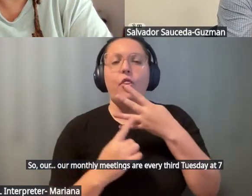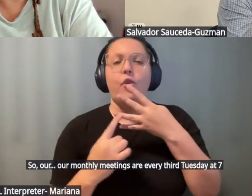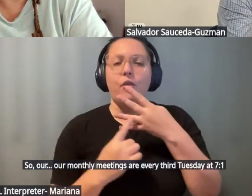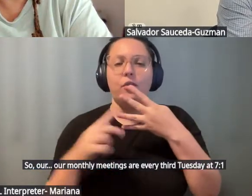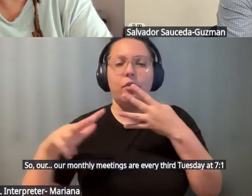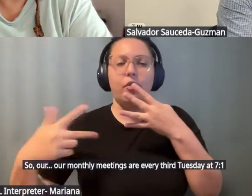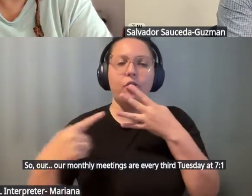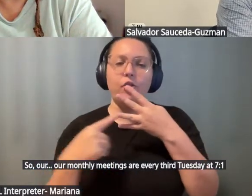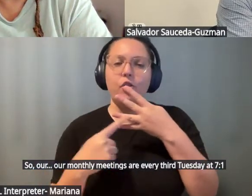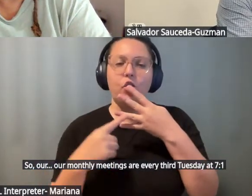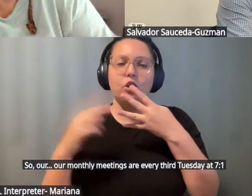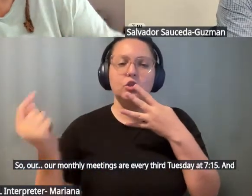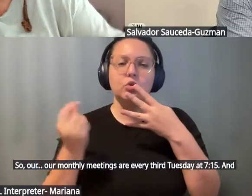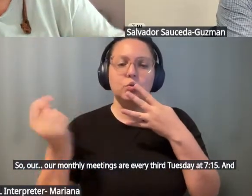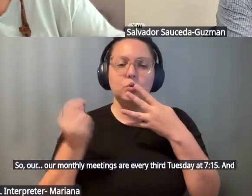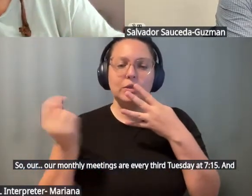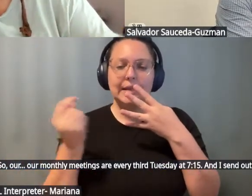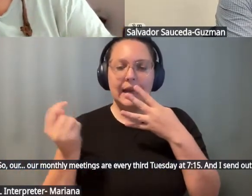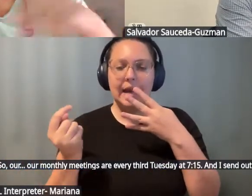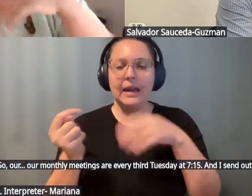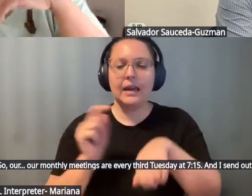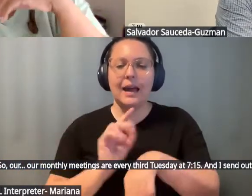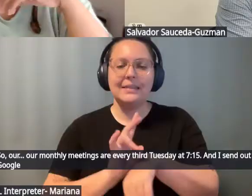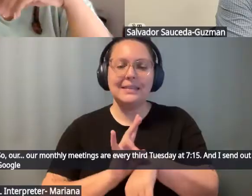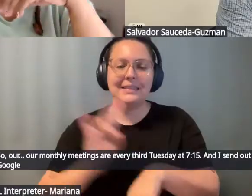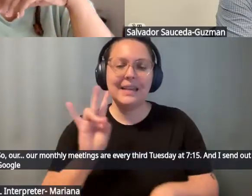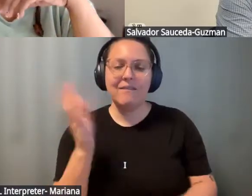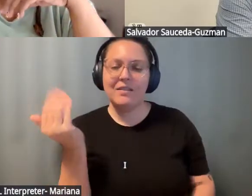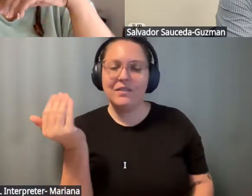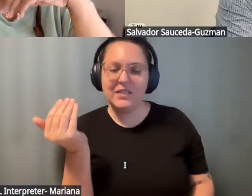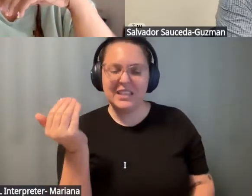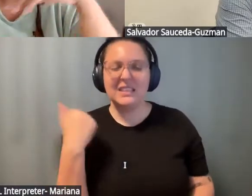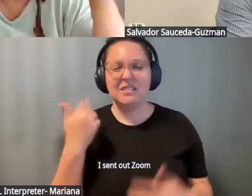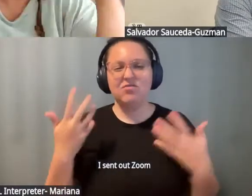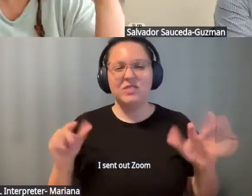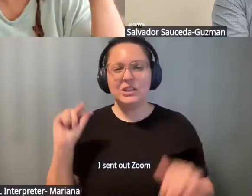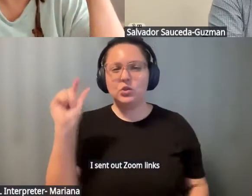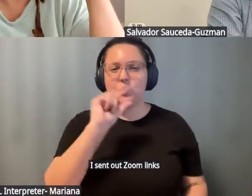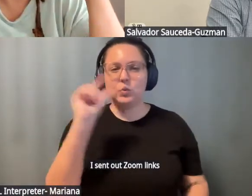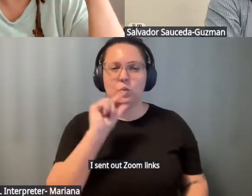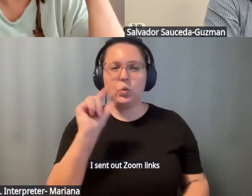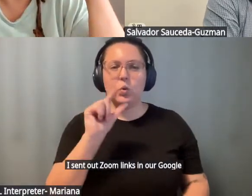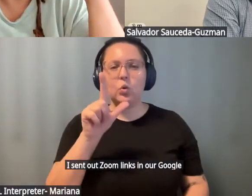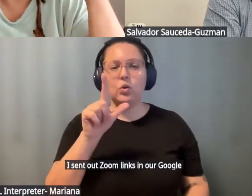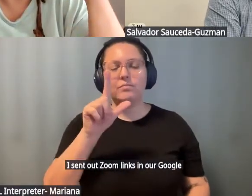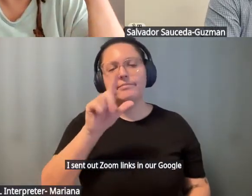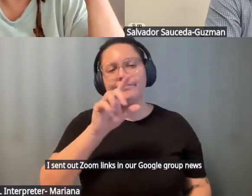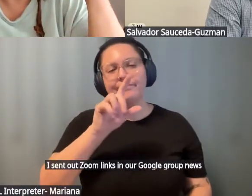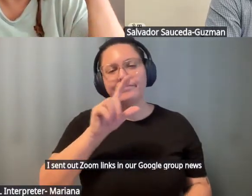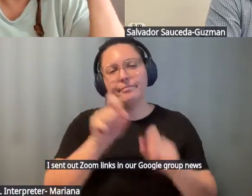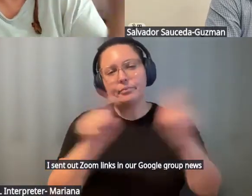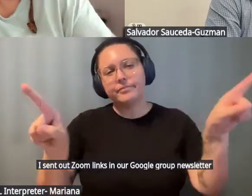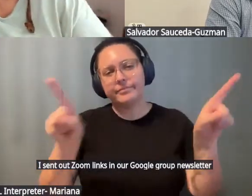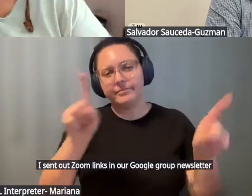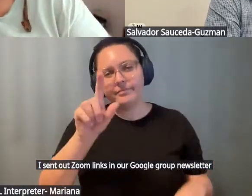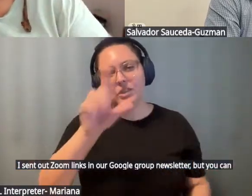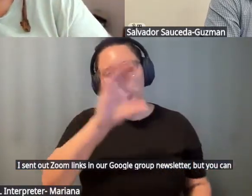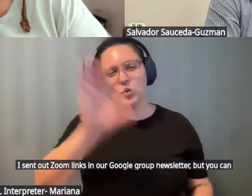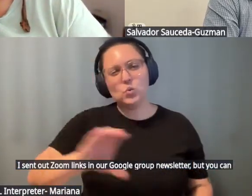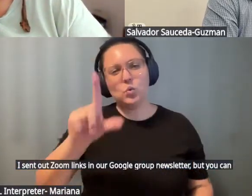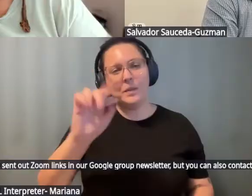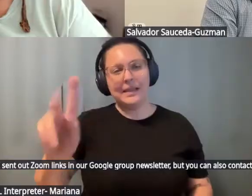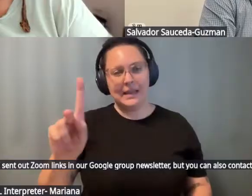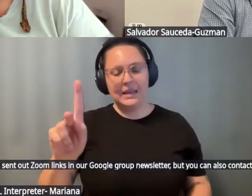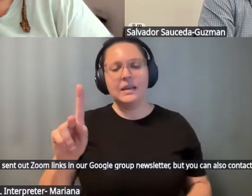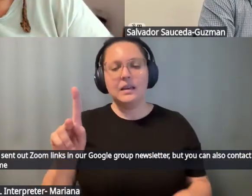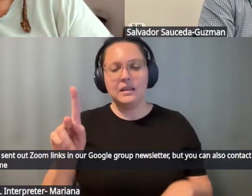7:15. And I send out Zoom links in our Google group newsletter. But you can also contact me to